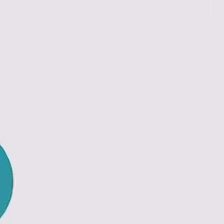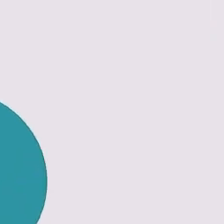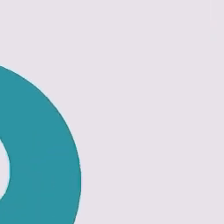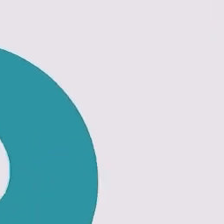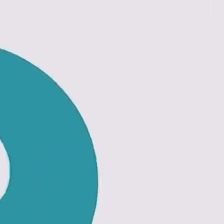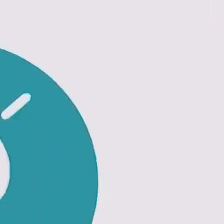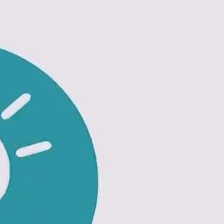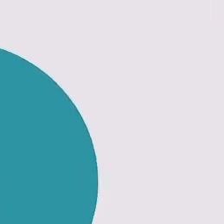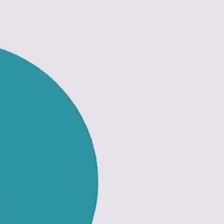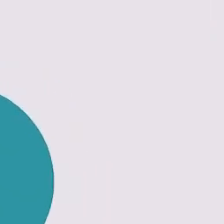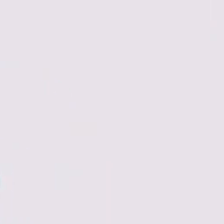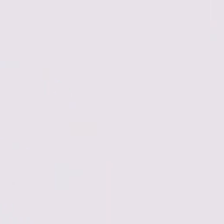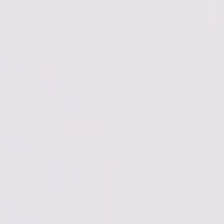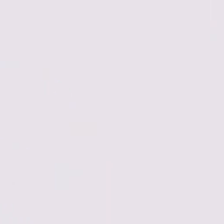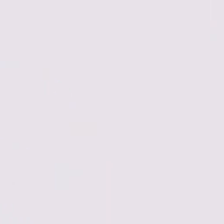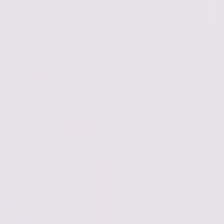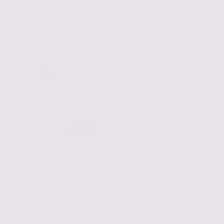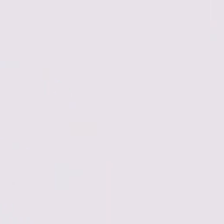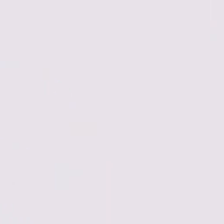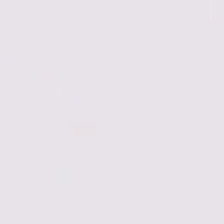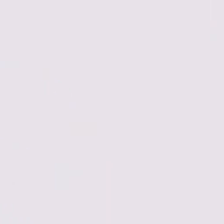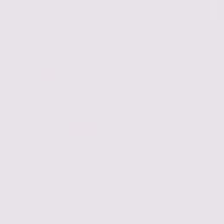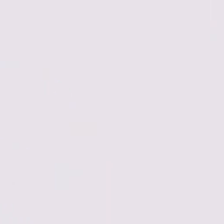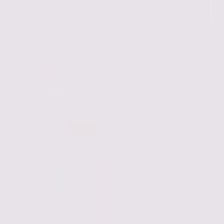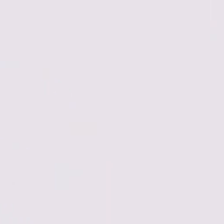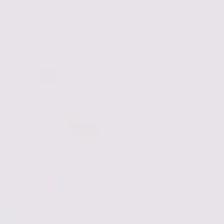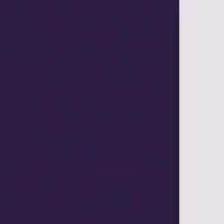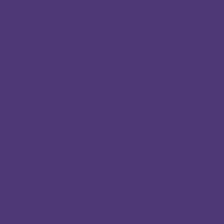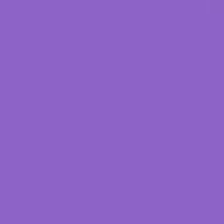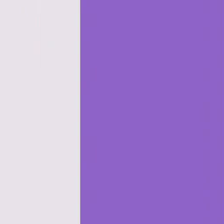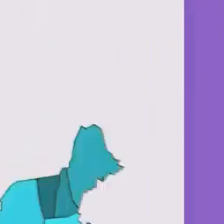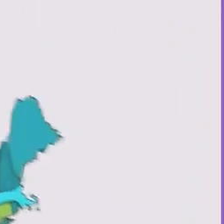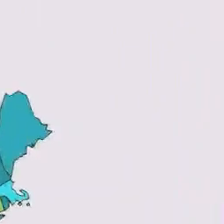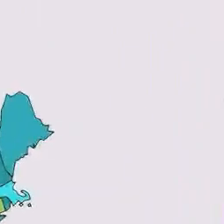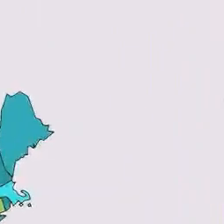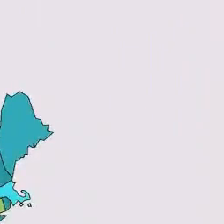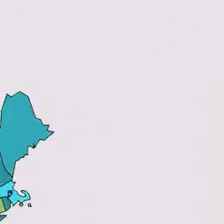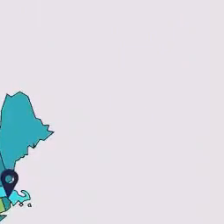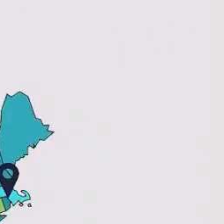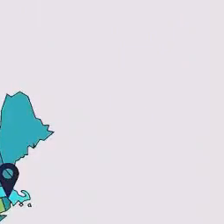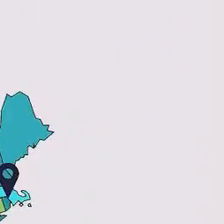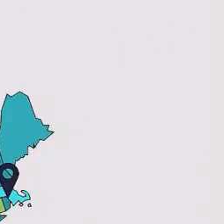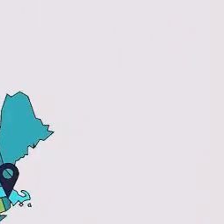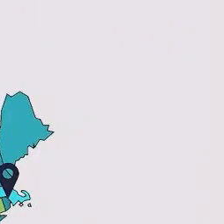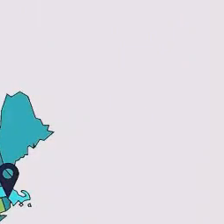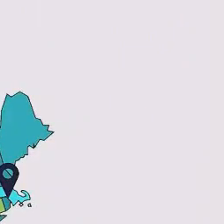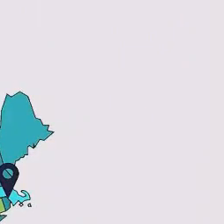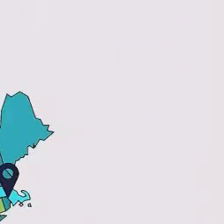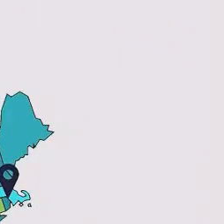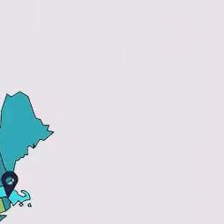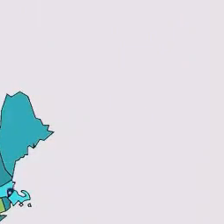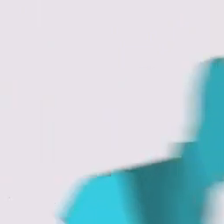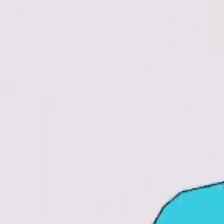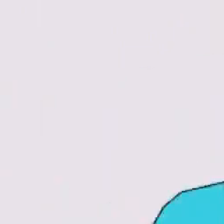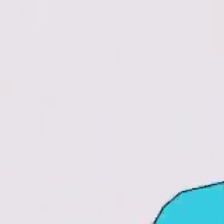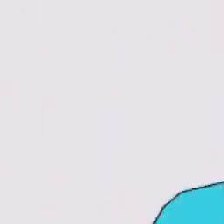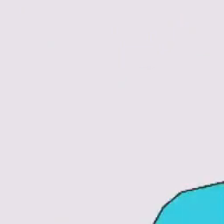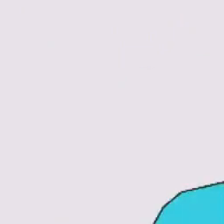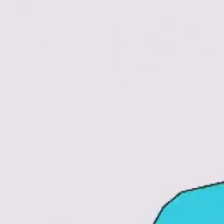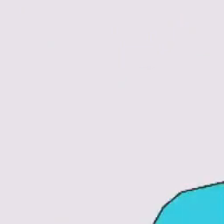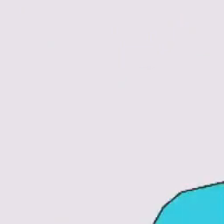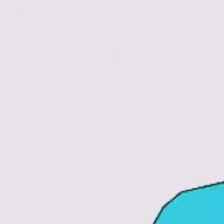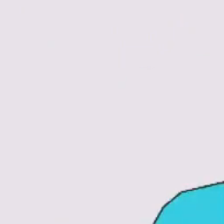inform, educate, and engage the citizens of Wisconsin. WisconsinEye is the nation's first and only independently